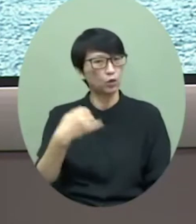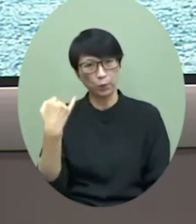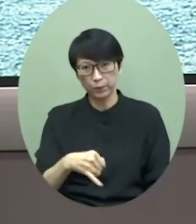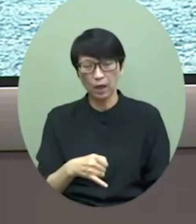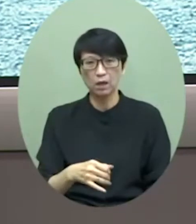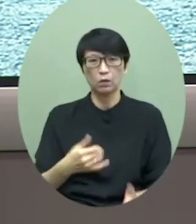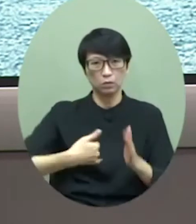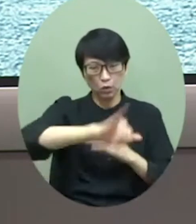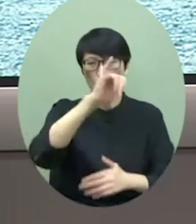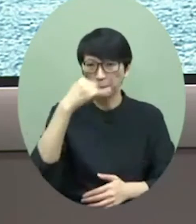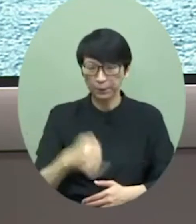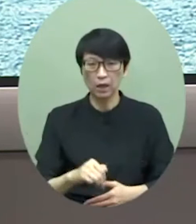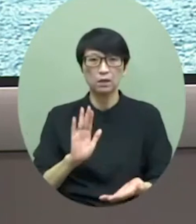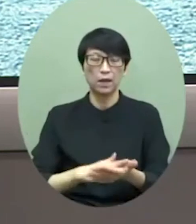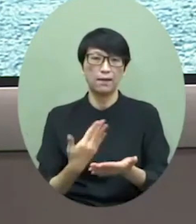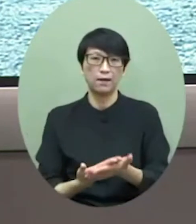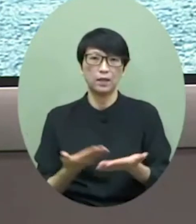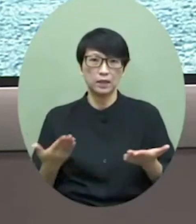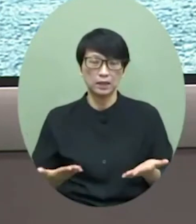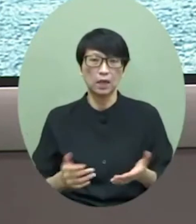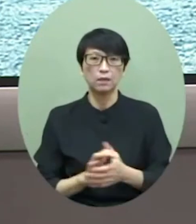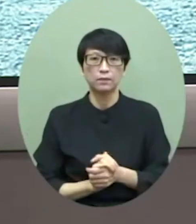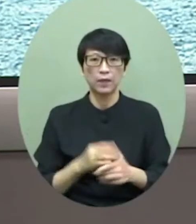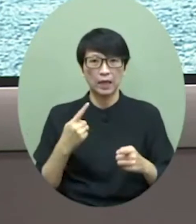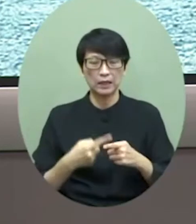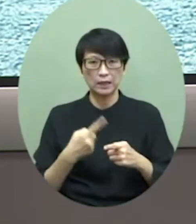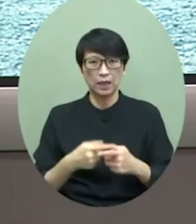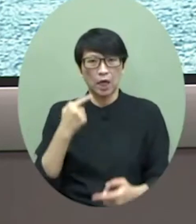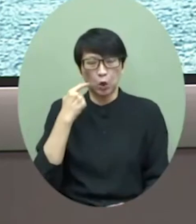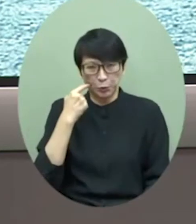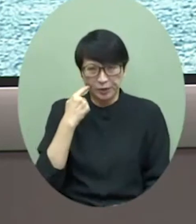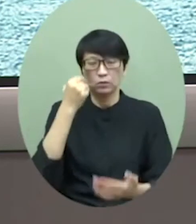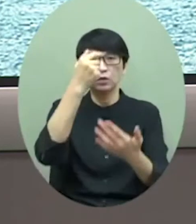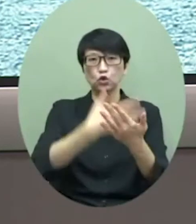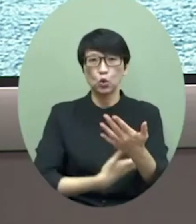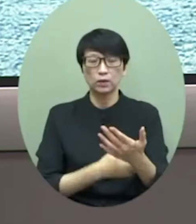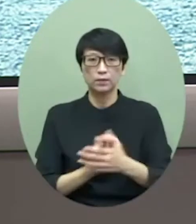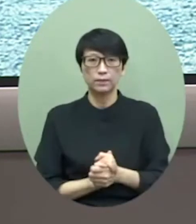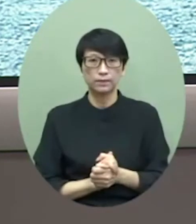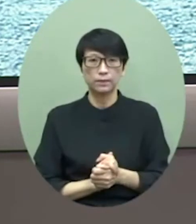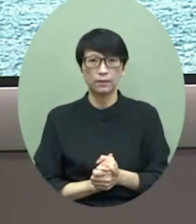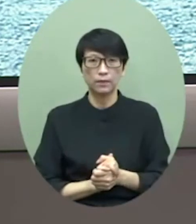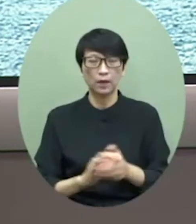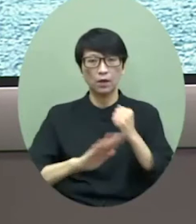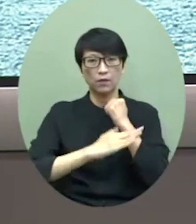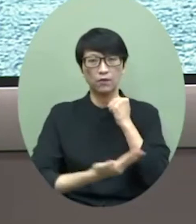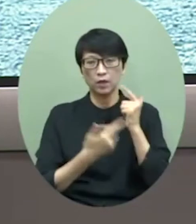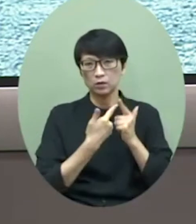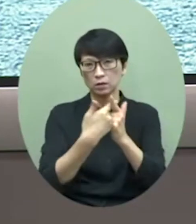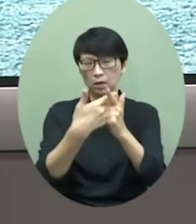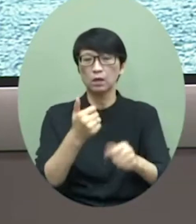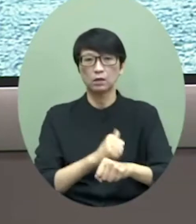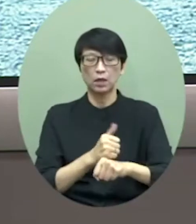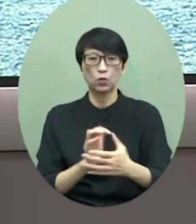will disregard the freedoms and rights of Hong Kong people to travel or to enter and exit the